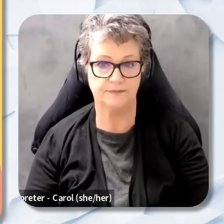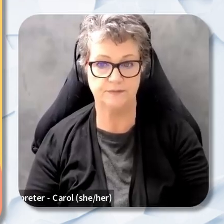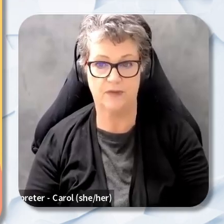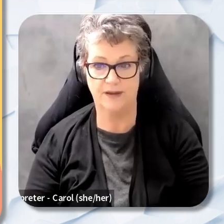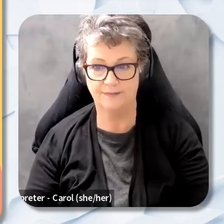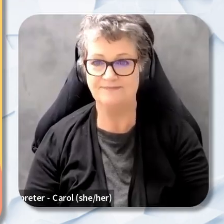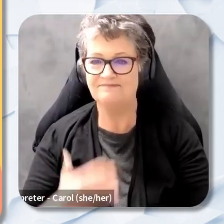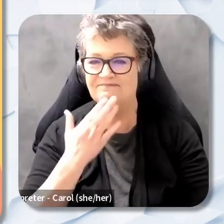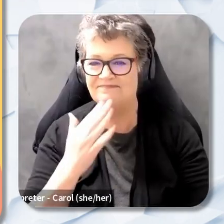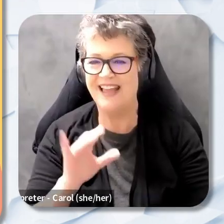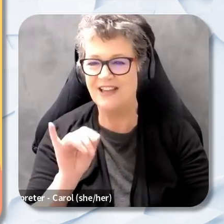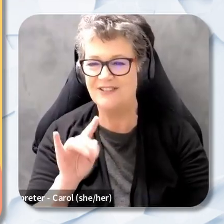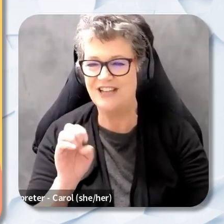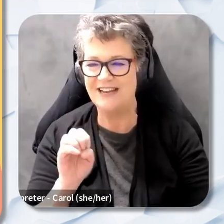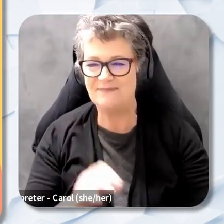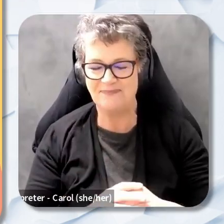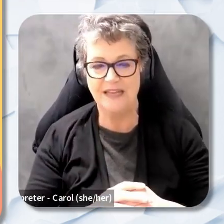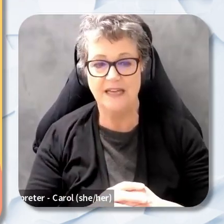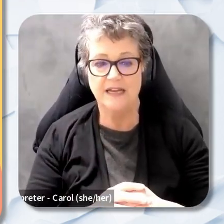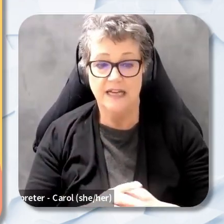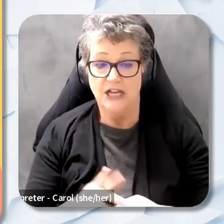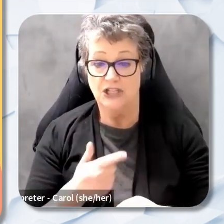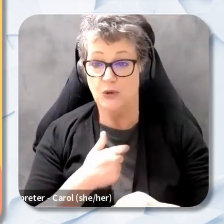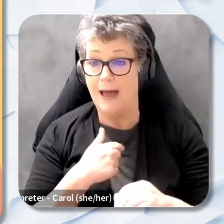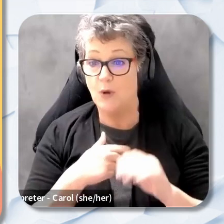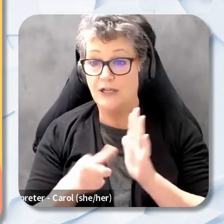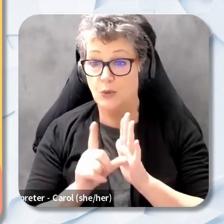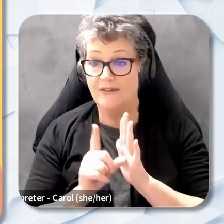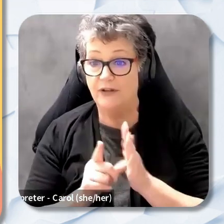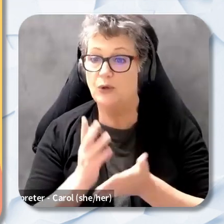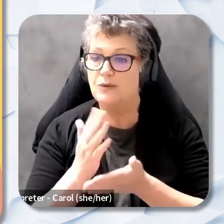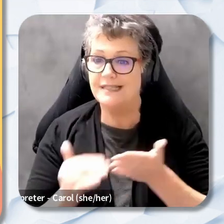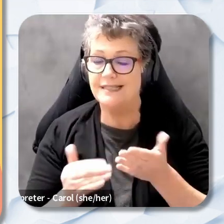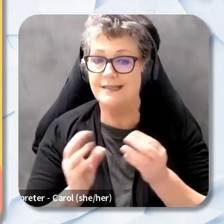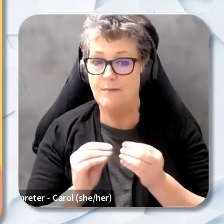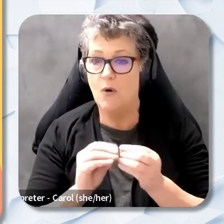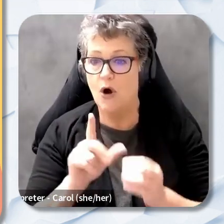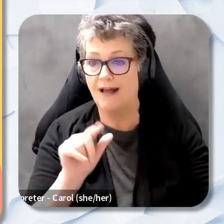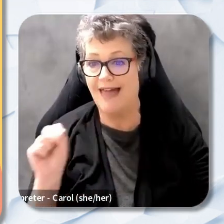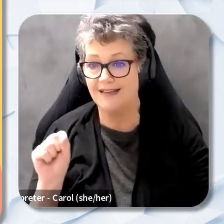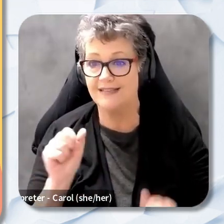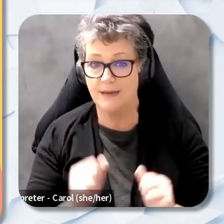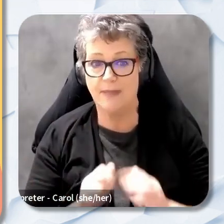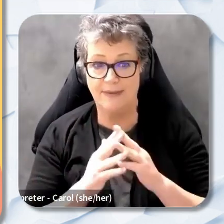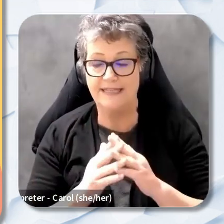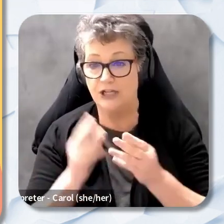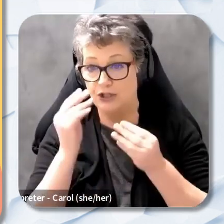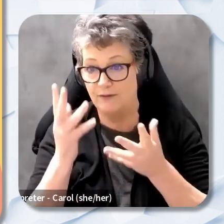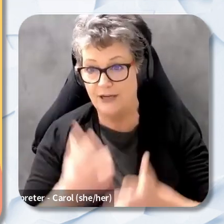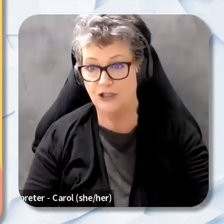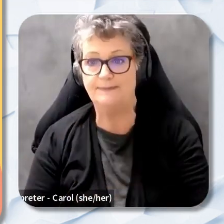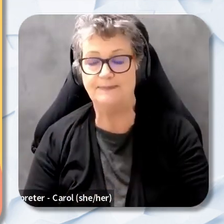Thank you so much, Jade. Okay, I am going to review some additional class implementation